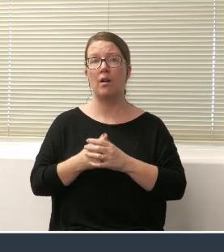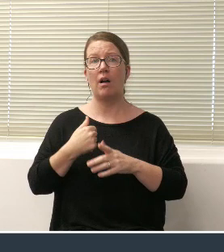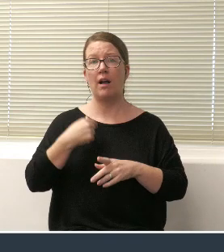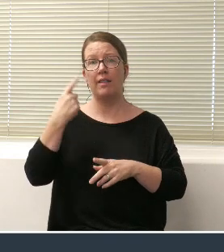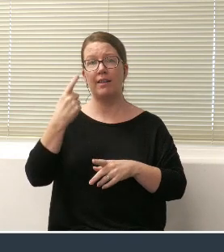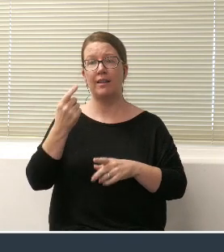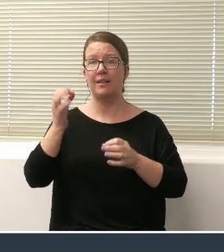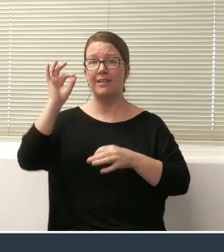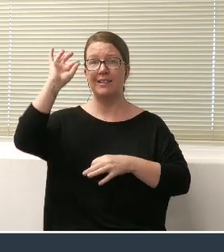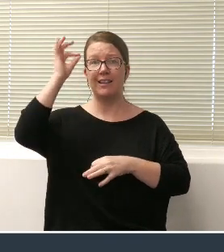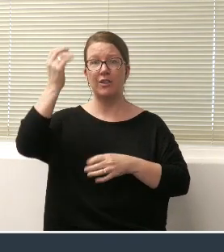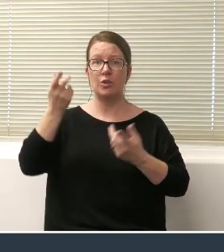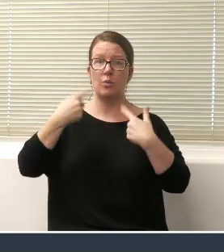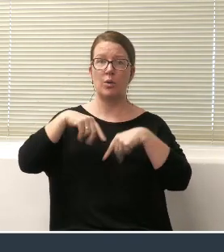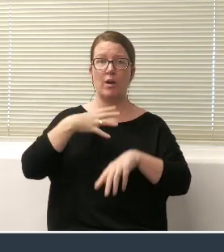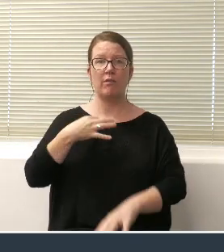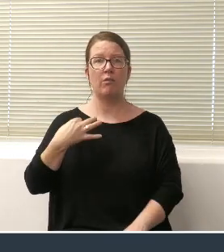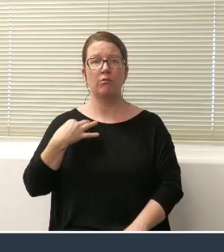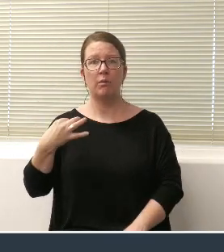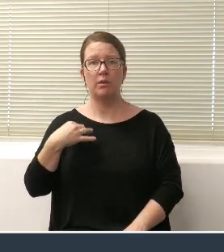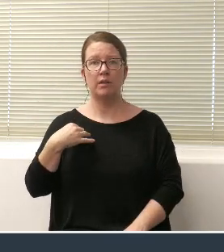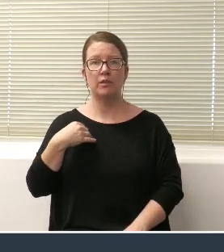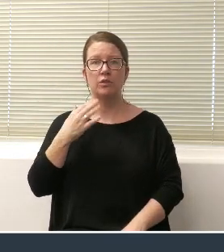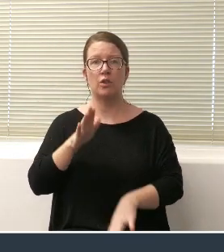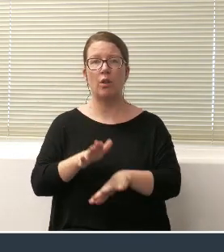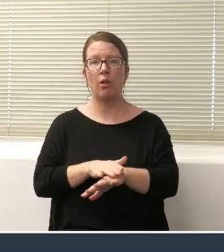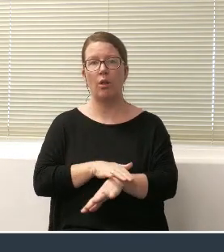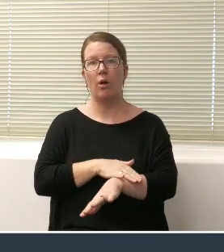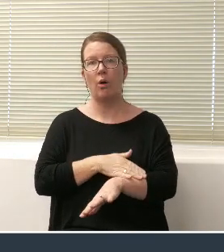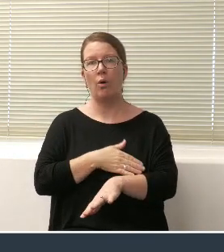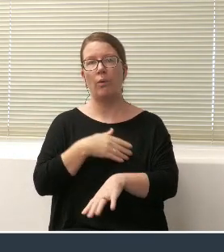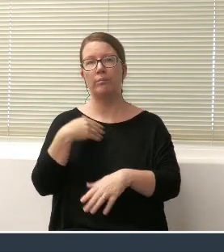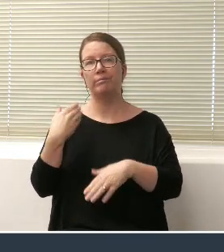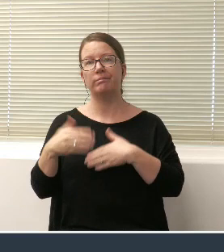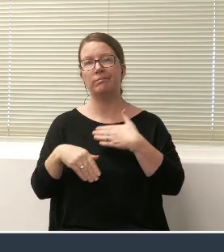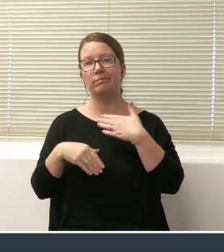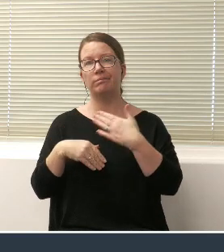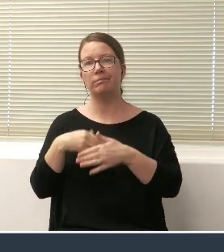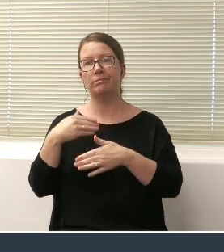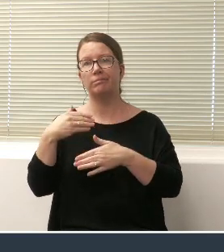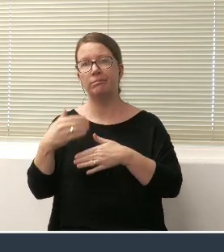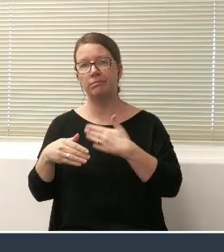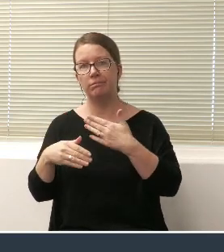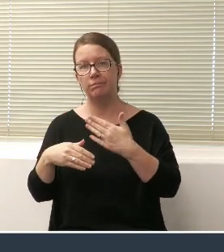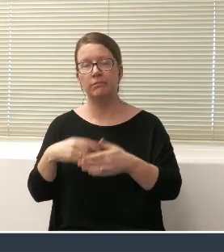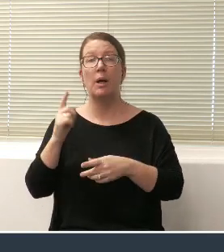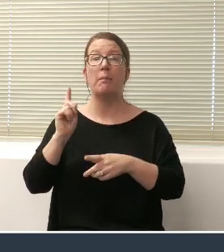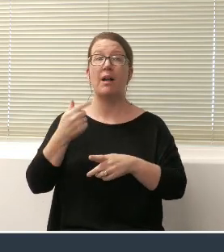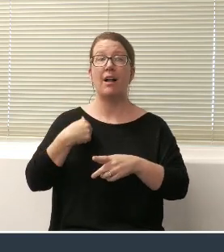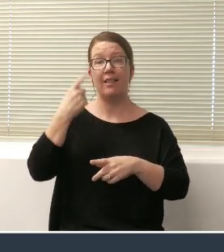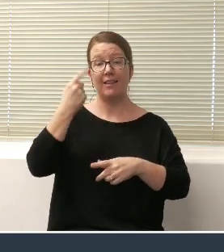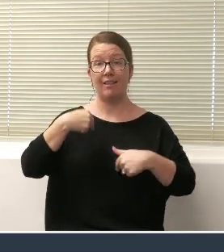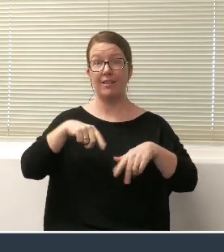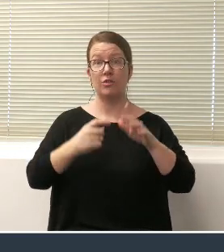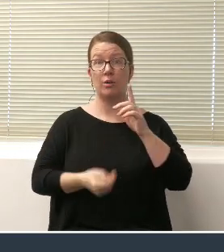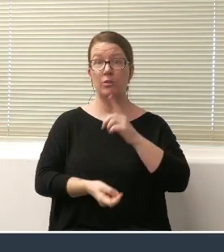as a council, sometimes we have the reputation of dragging our feet or kicking the can down the road. I think we have an opportunity here to sort out